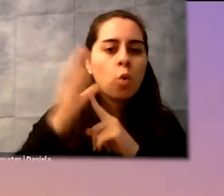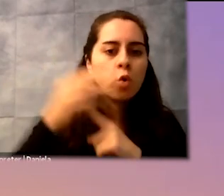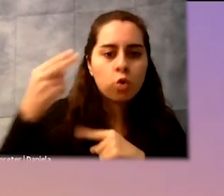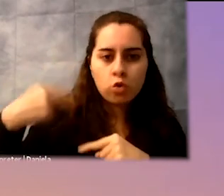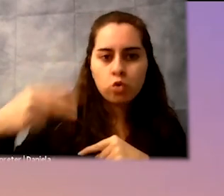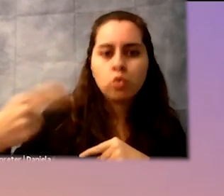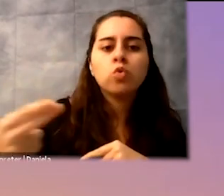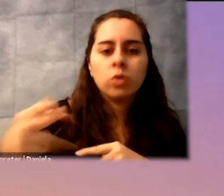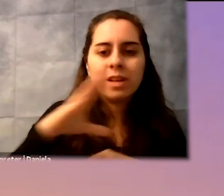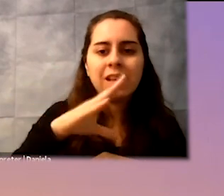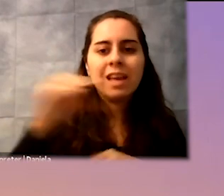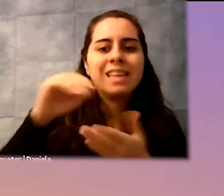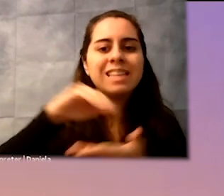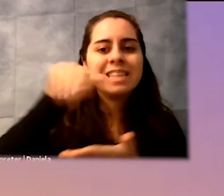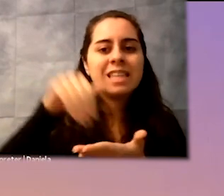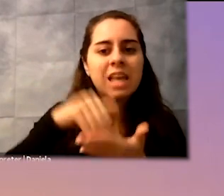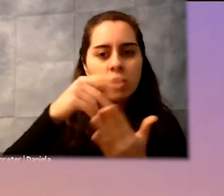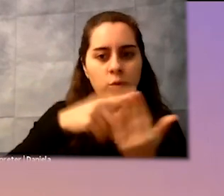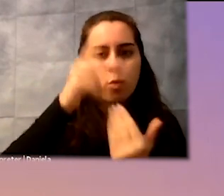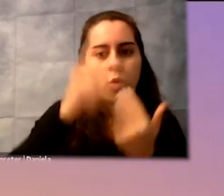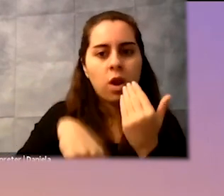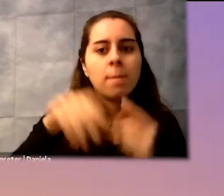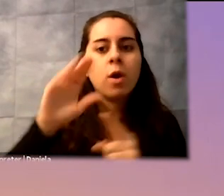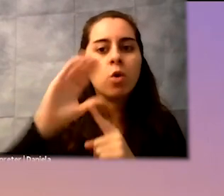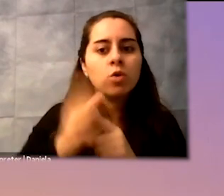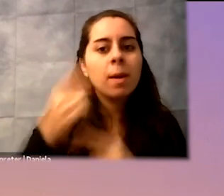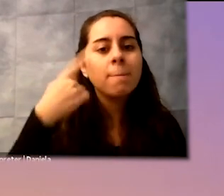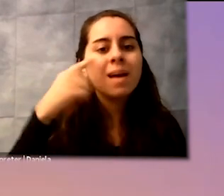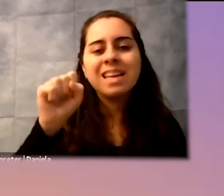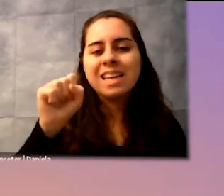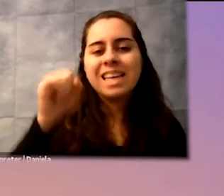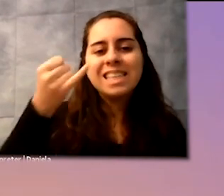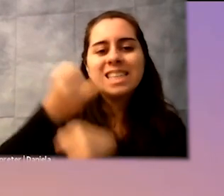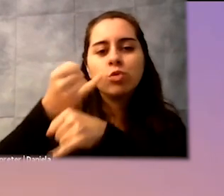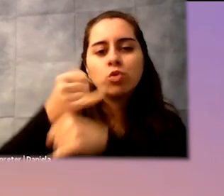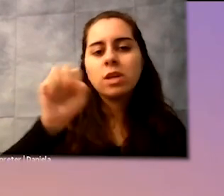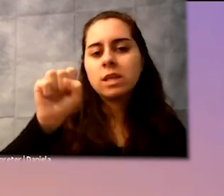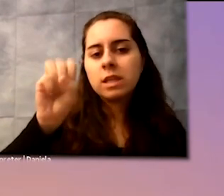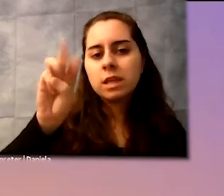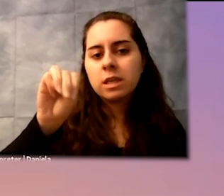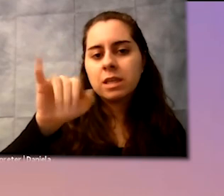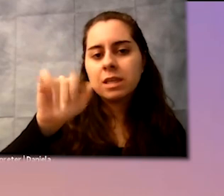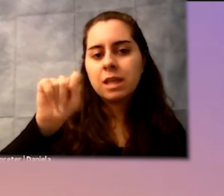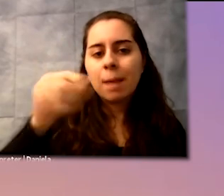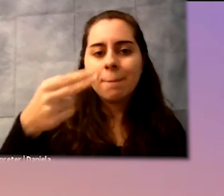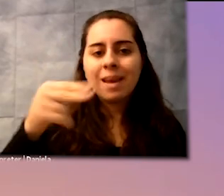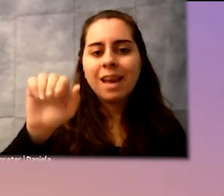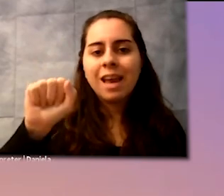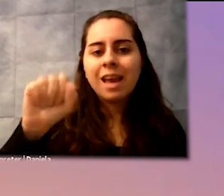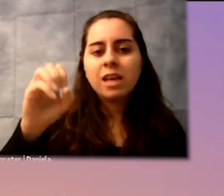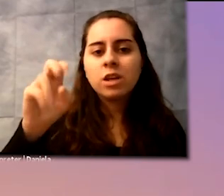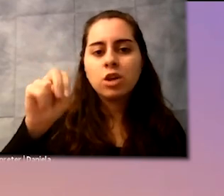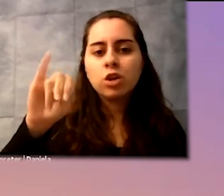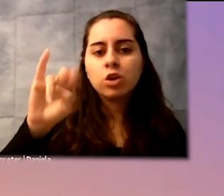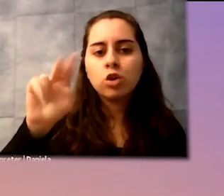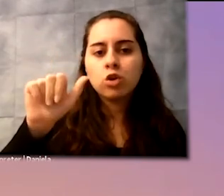Folklife Programs and Cultural Studies at the Smithsonian Institution. Over the course of a 25-year professional career,